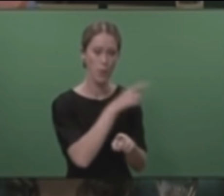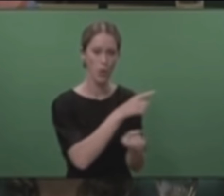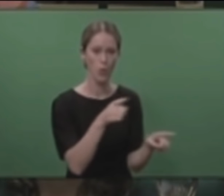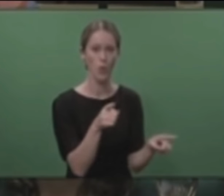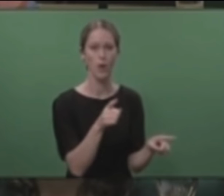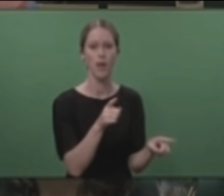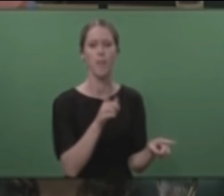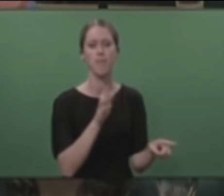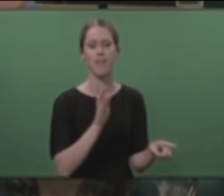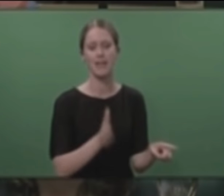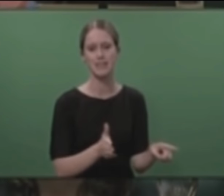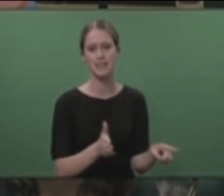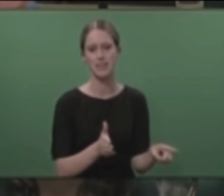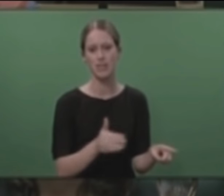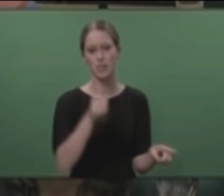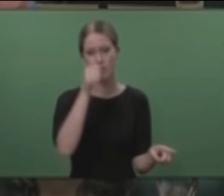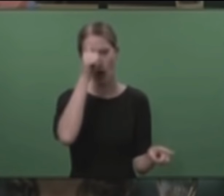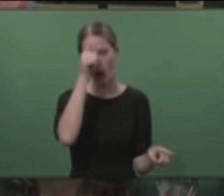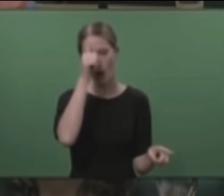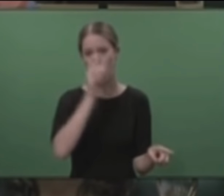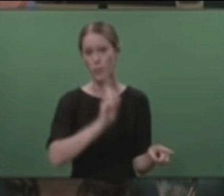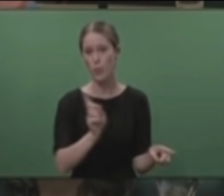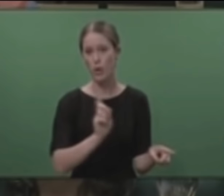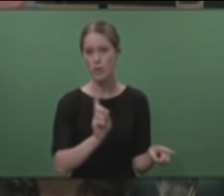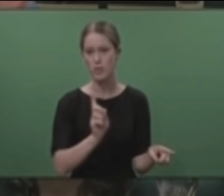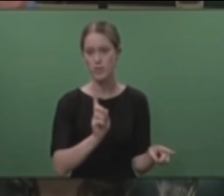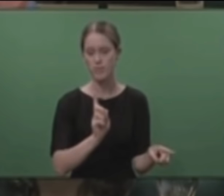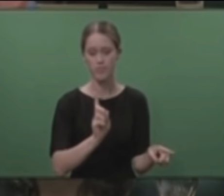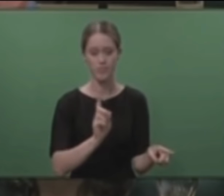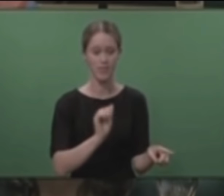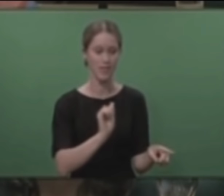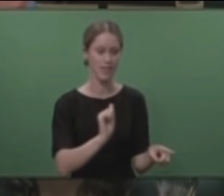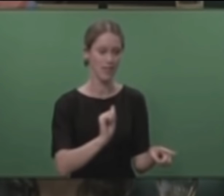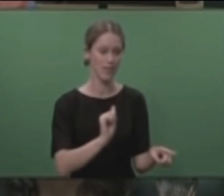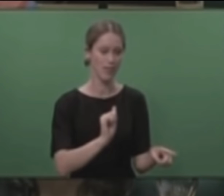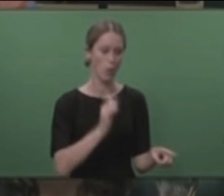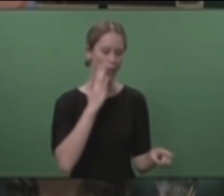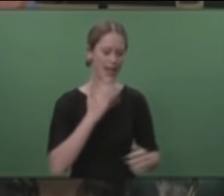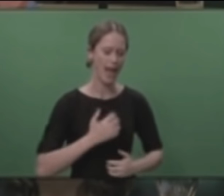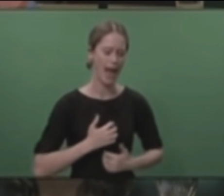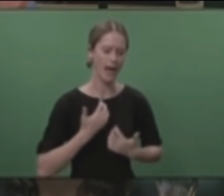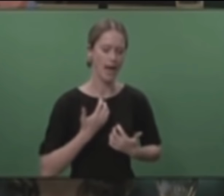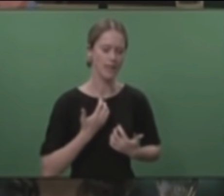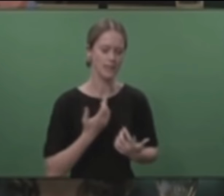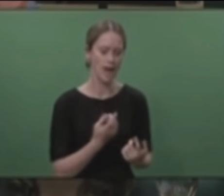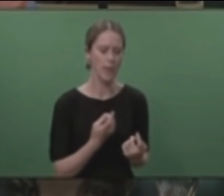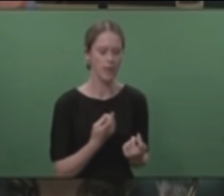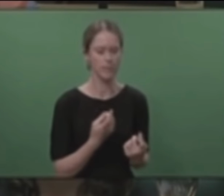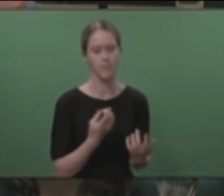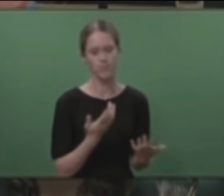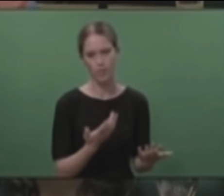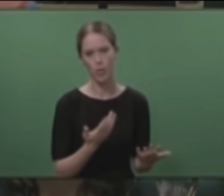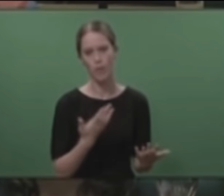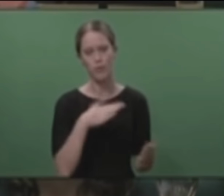know, as that rightful anger is harboured, we need to let